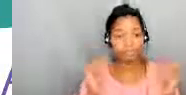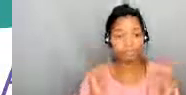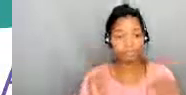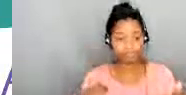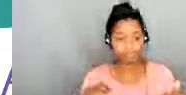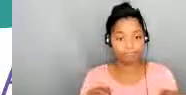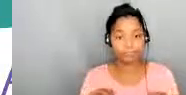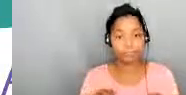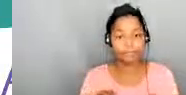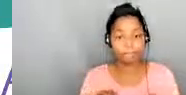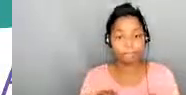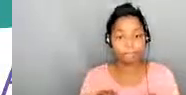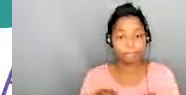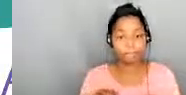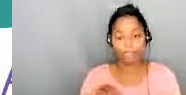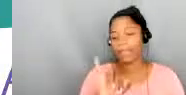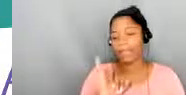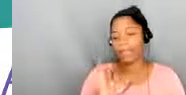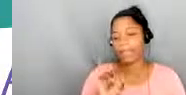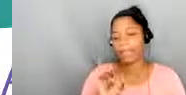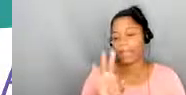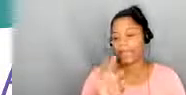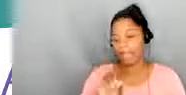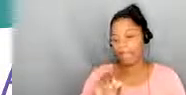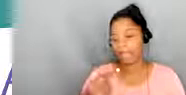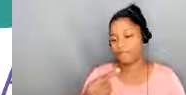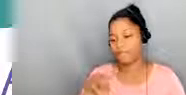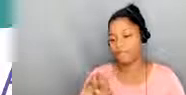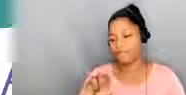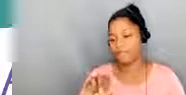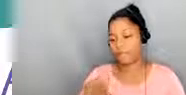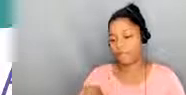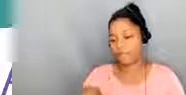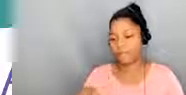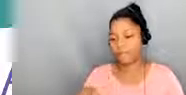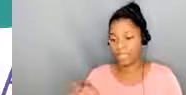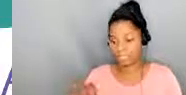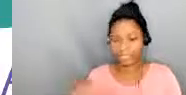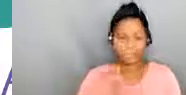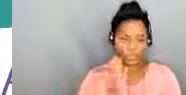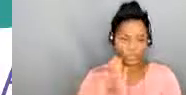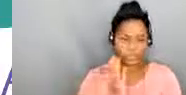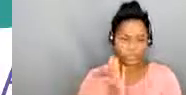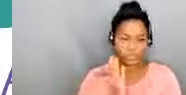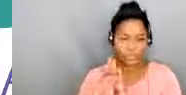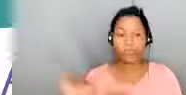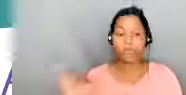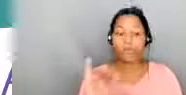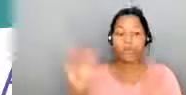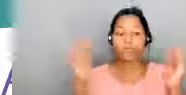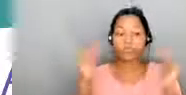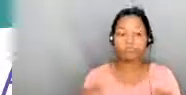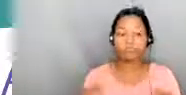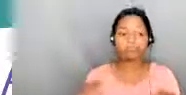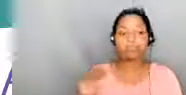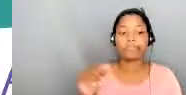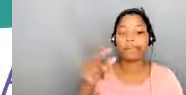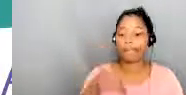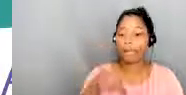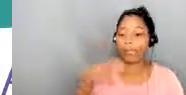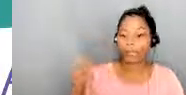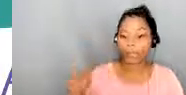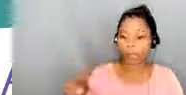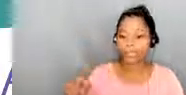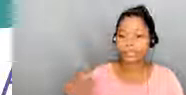can distribute to consumers and partners, fact sheets that give you talking points that you can use to start